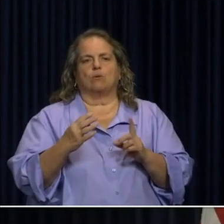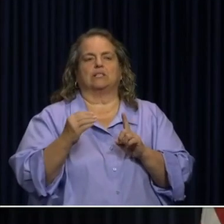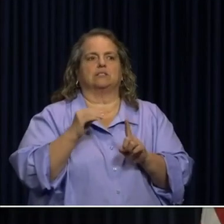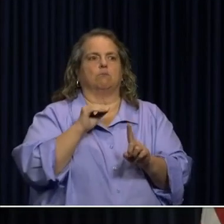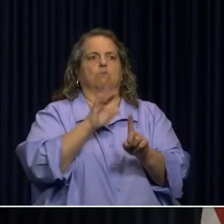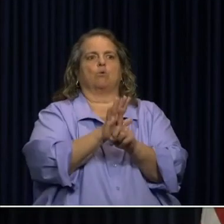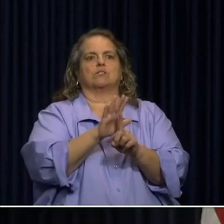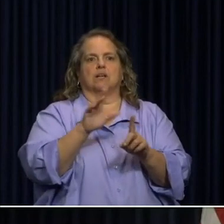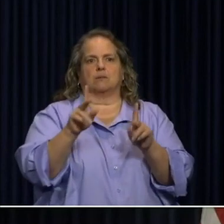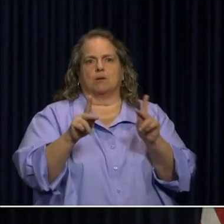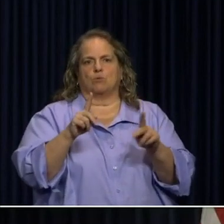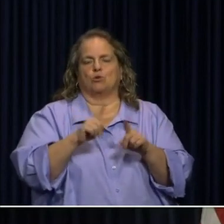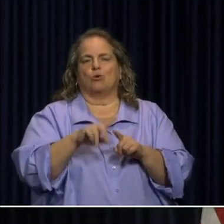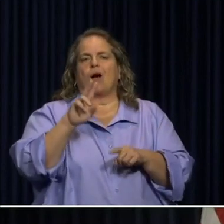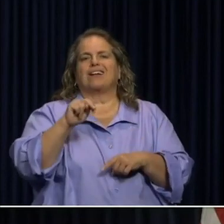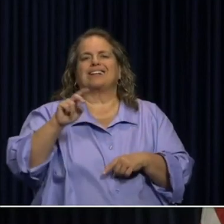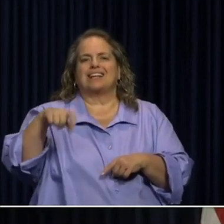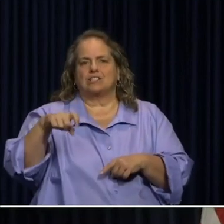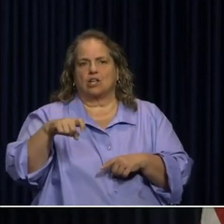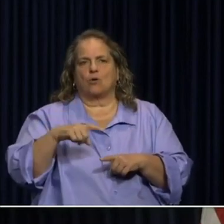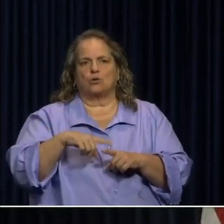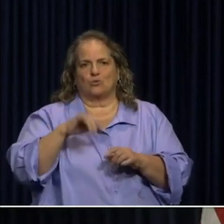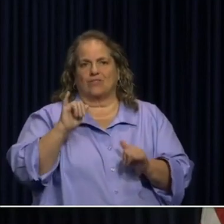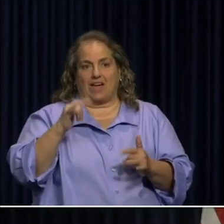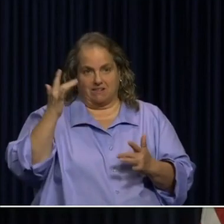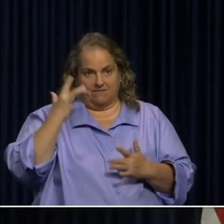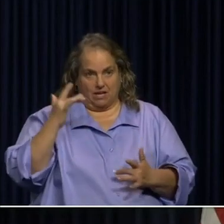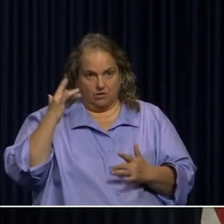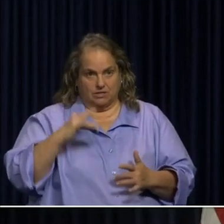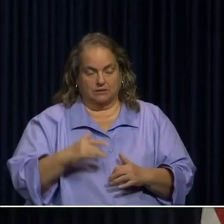them unnecessarily to the coronavirus.